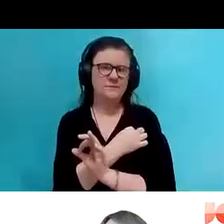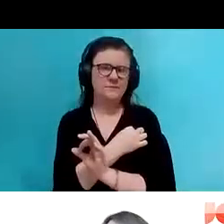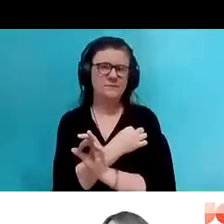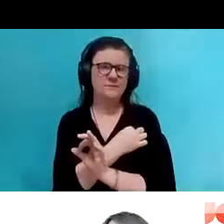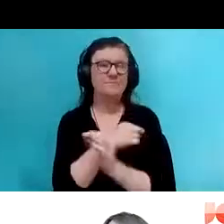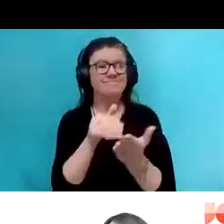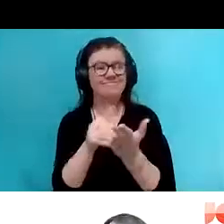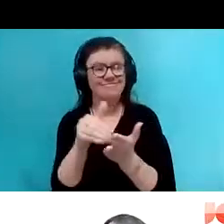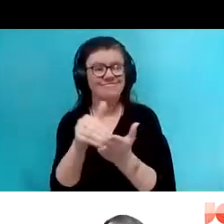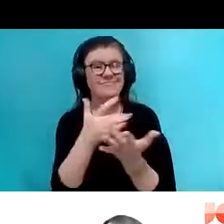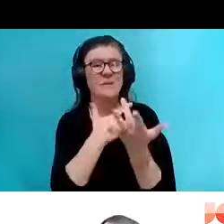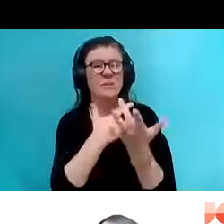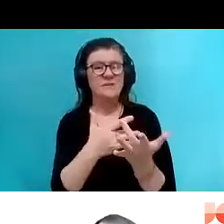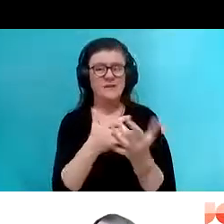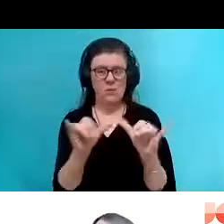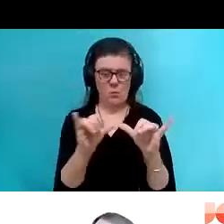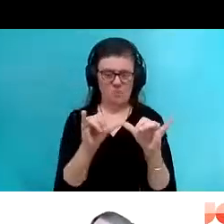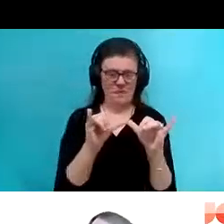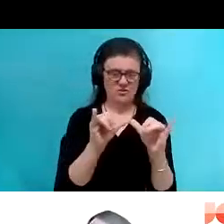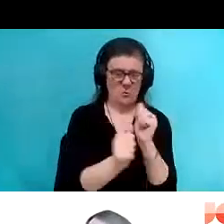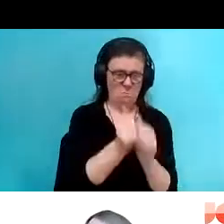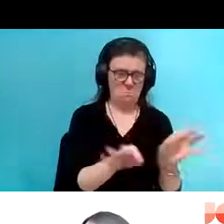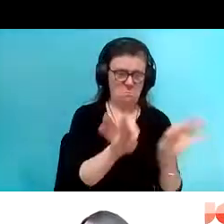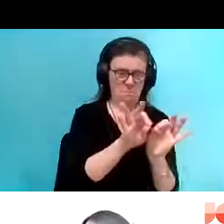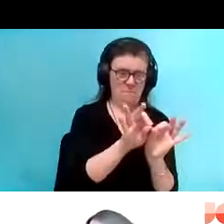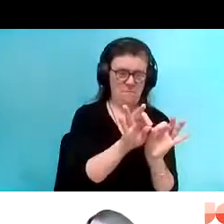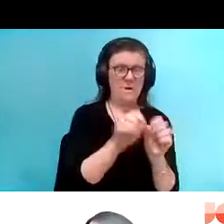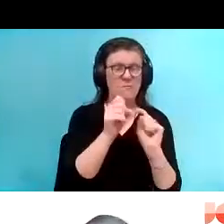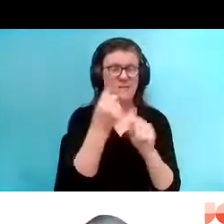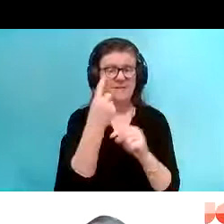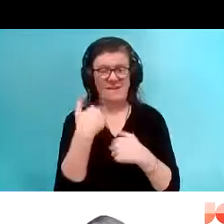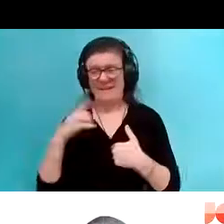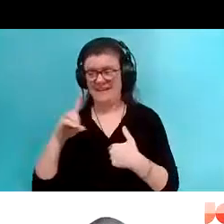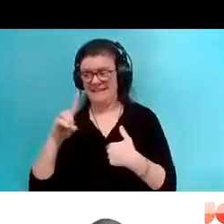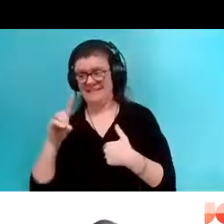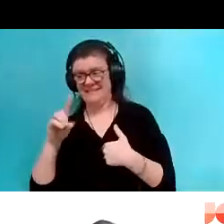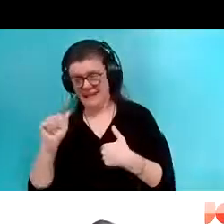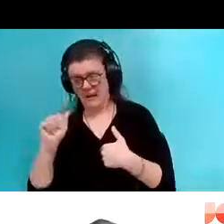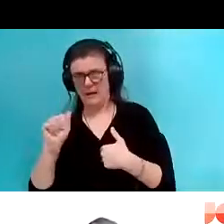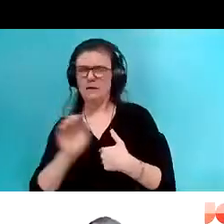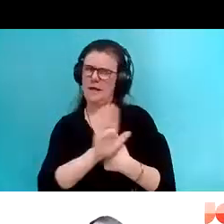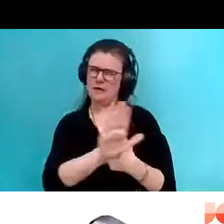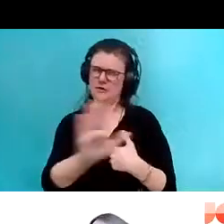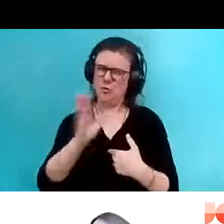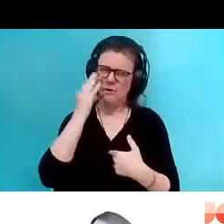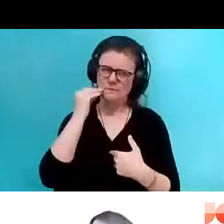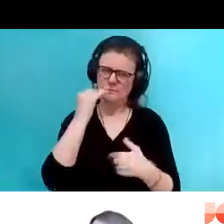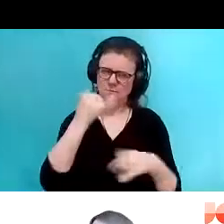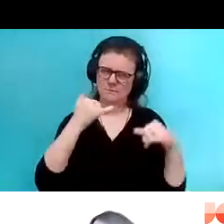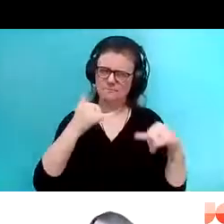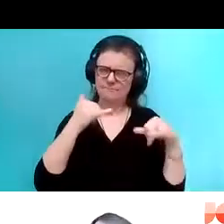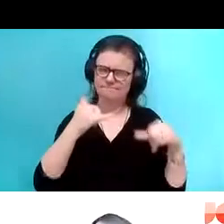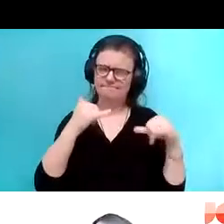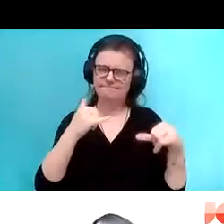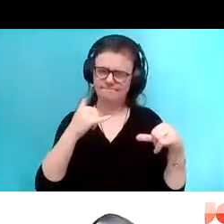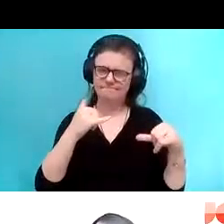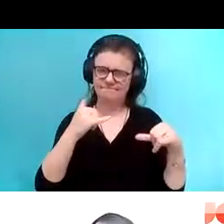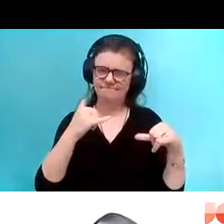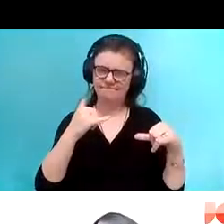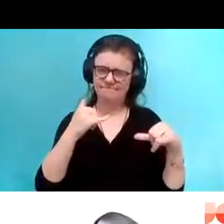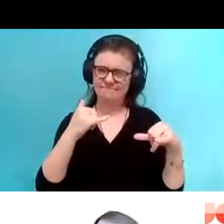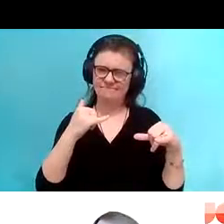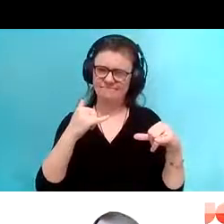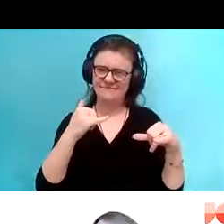that we measure what matters, but in our experience at DI, and I'm sure many of you have had a similar experience, is